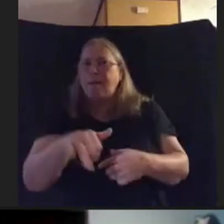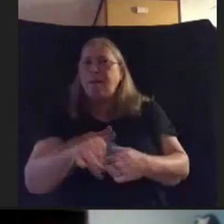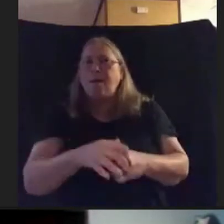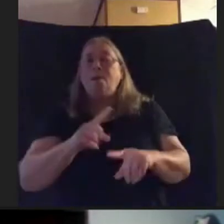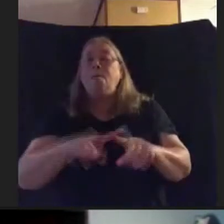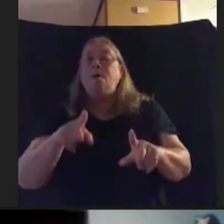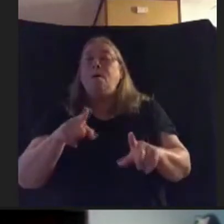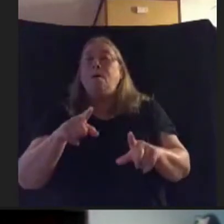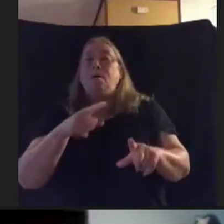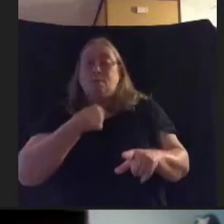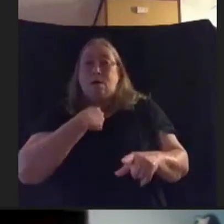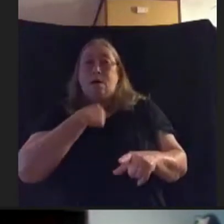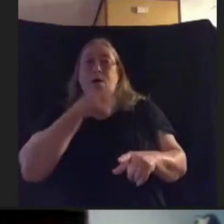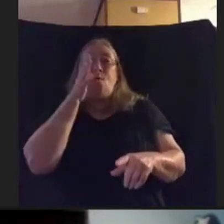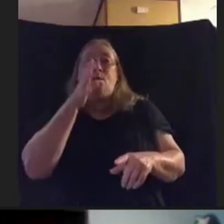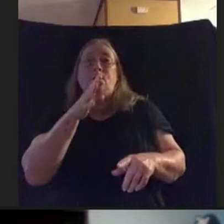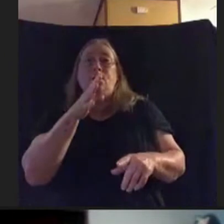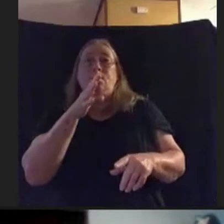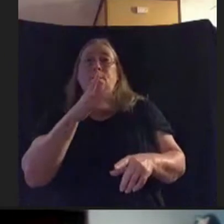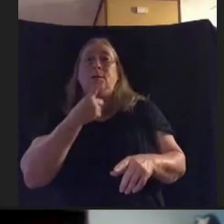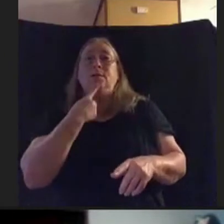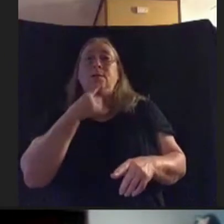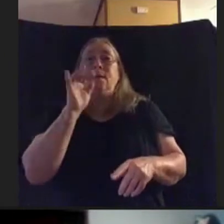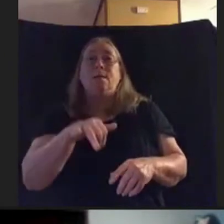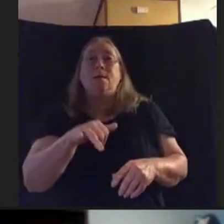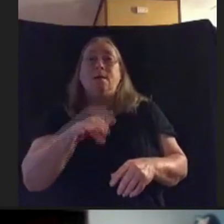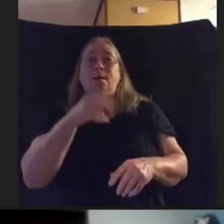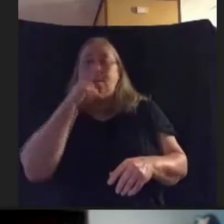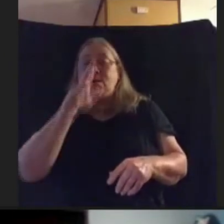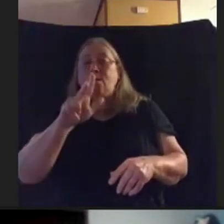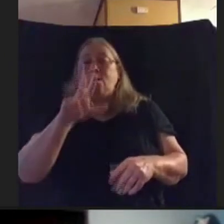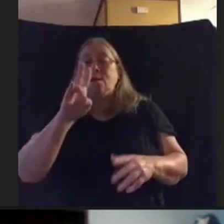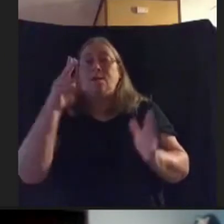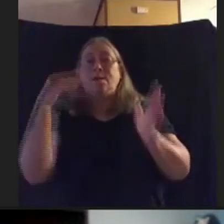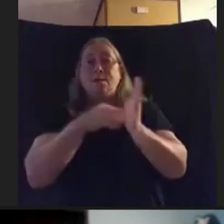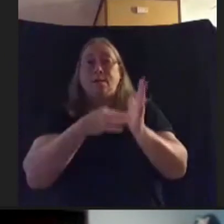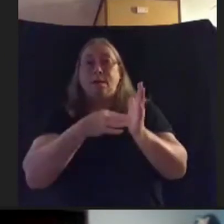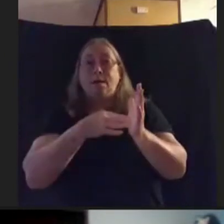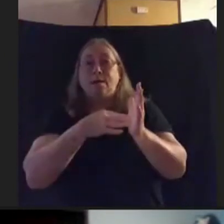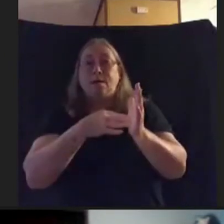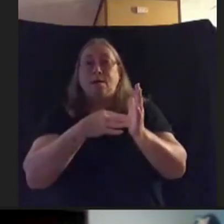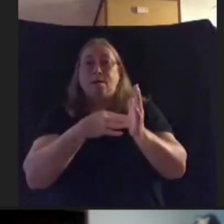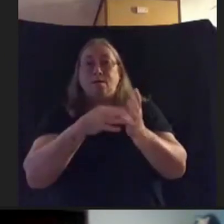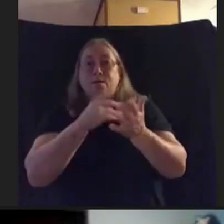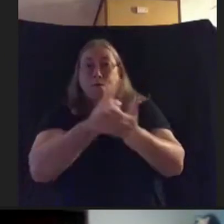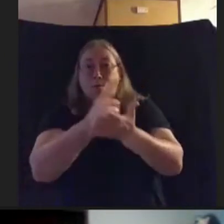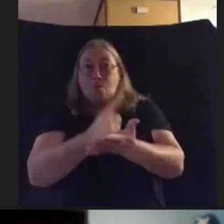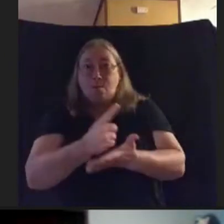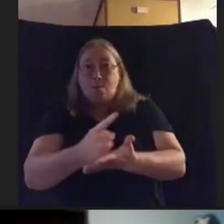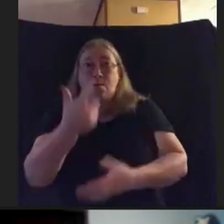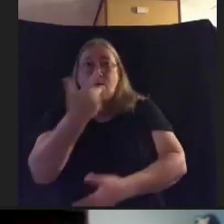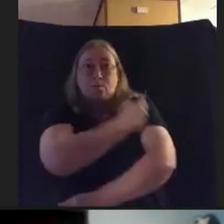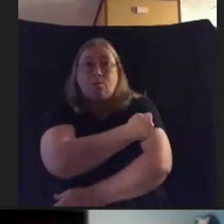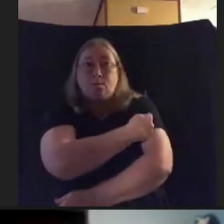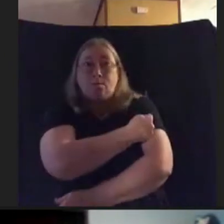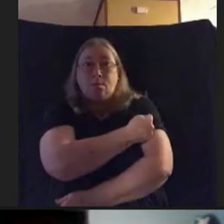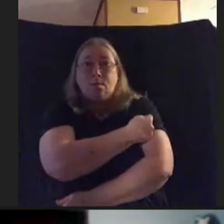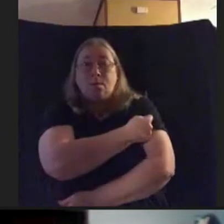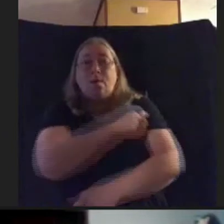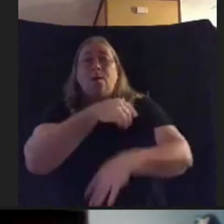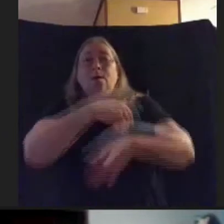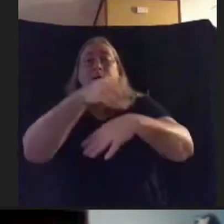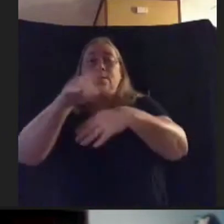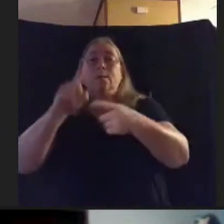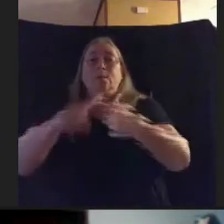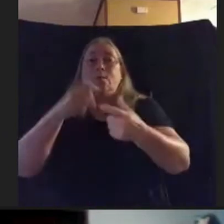that if you look at 37,000 doses a week, and 30,000 doses of that going to the drive-throughs